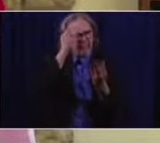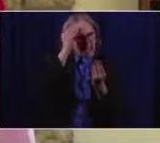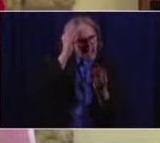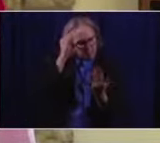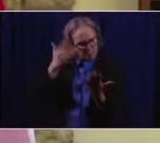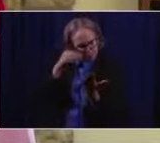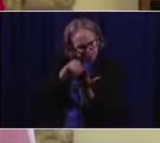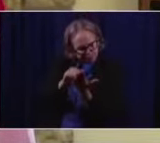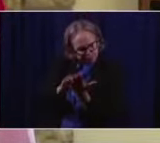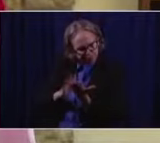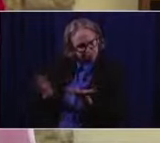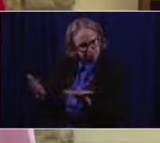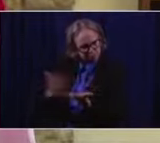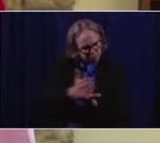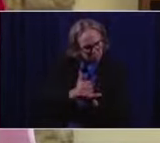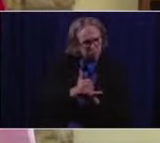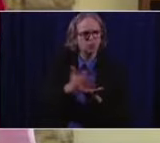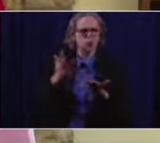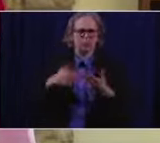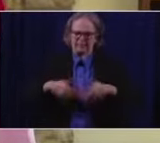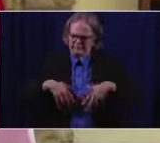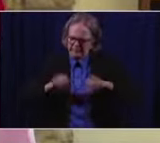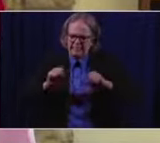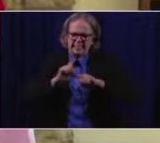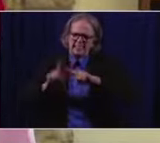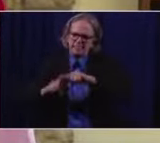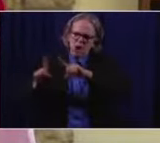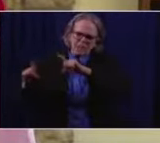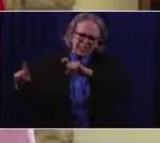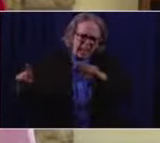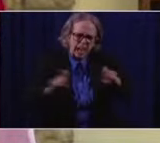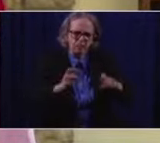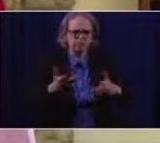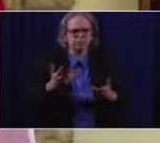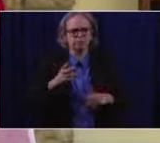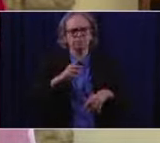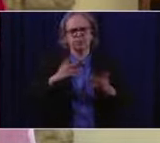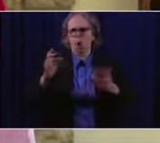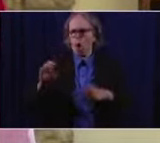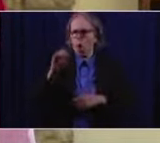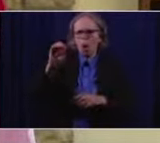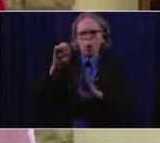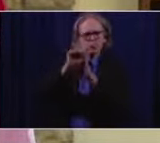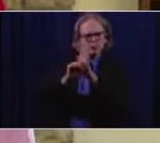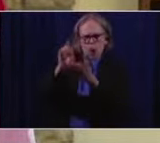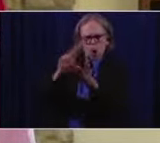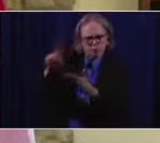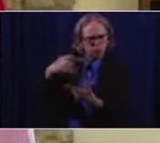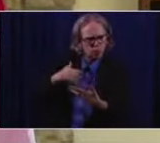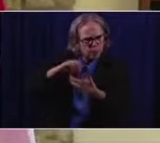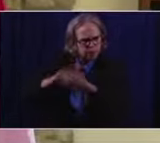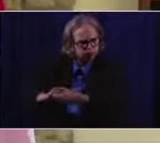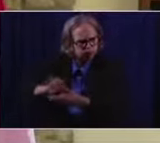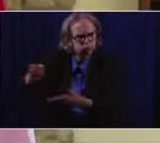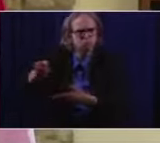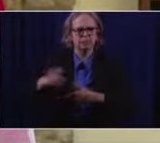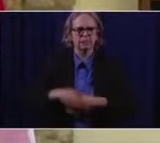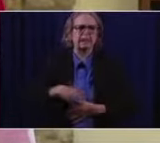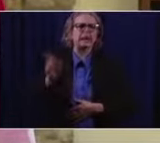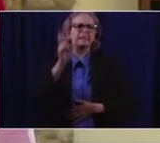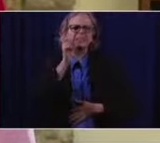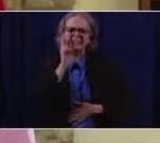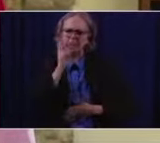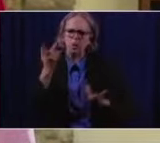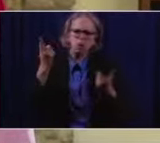experiment under the guidance of the Ohio State University and see what comes of that and take that information and help it inform